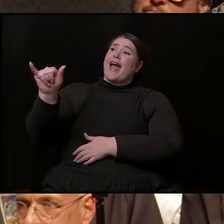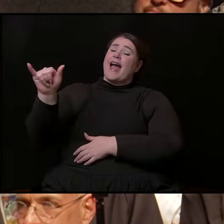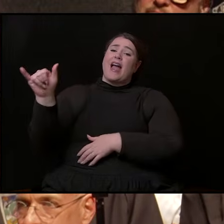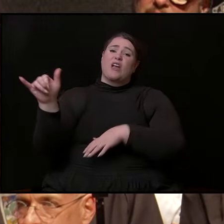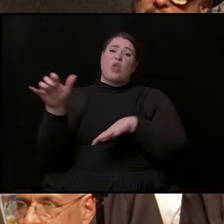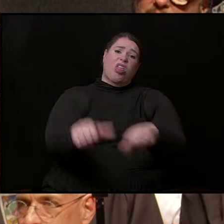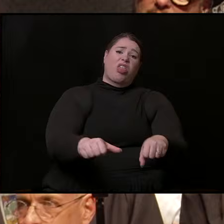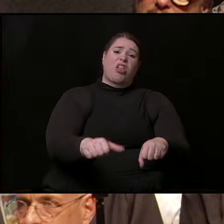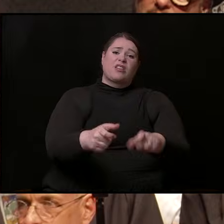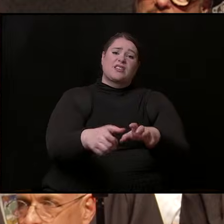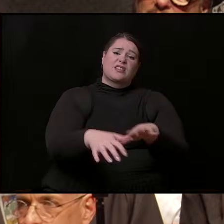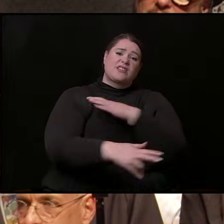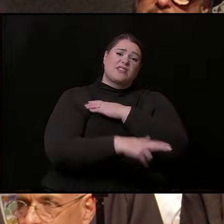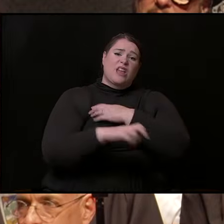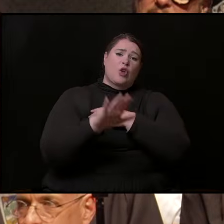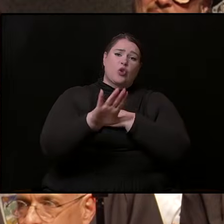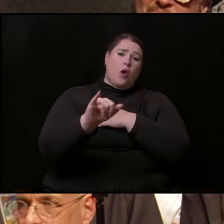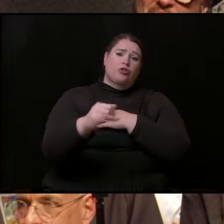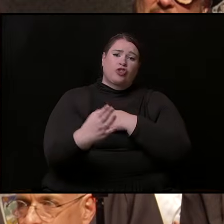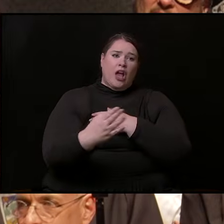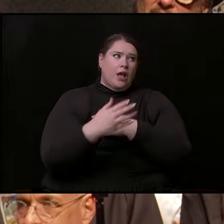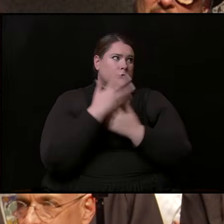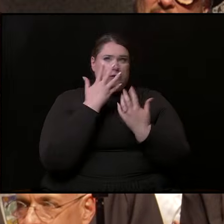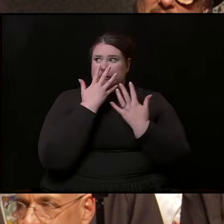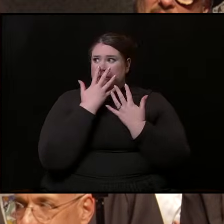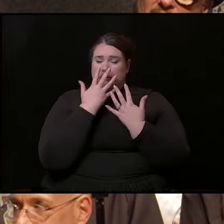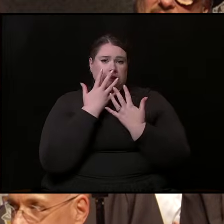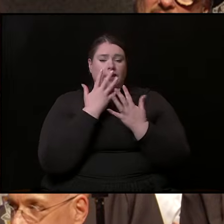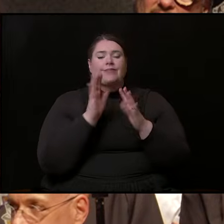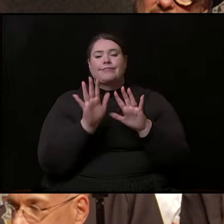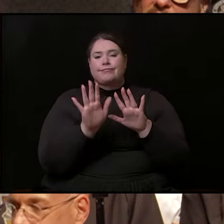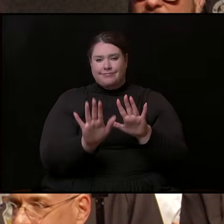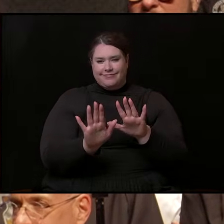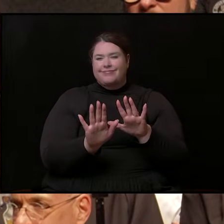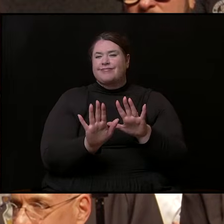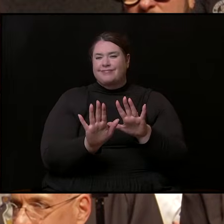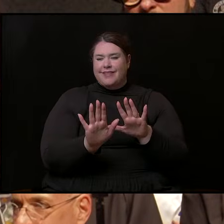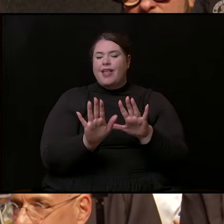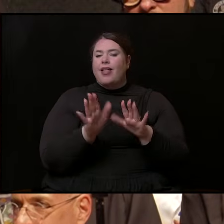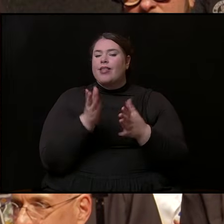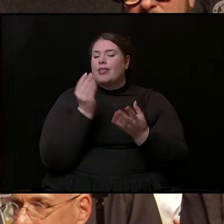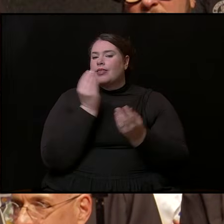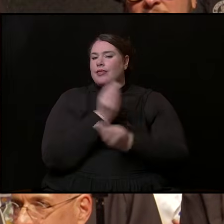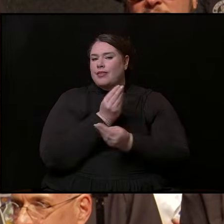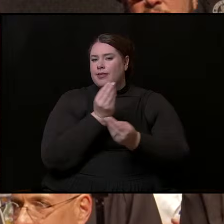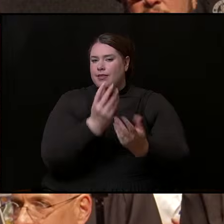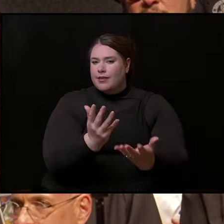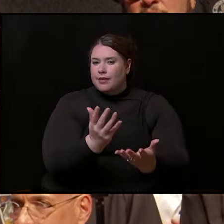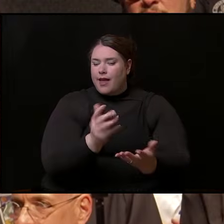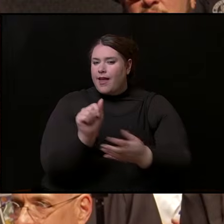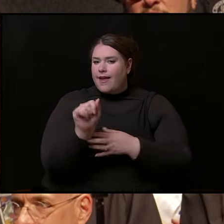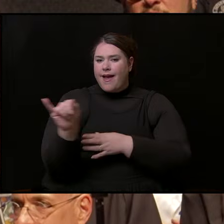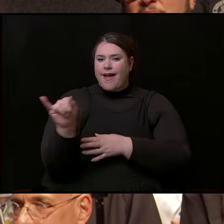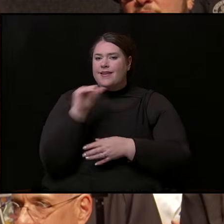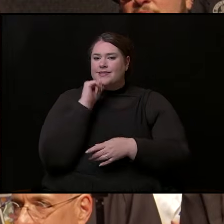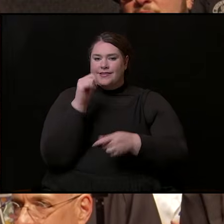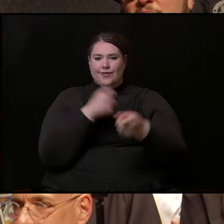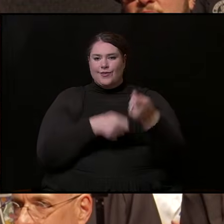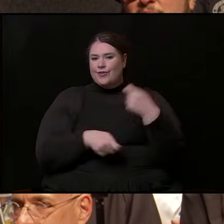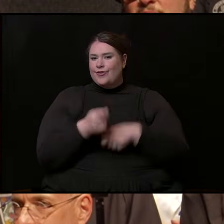job, dun dun dun, let me reassure you, AI is not here to replace